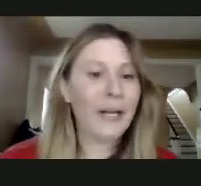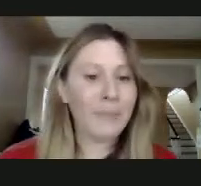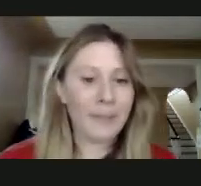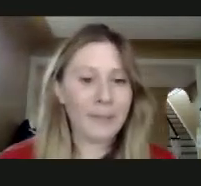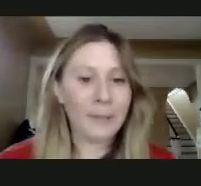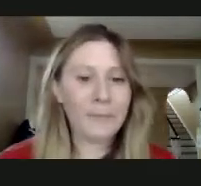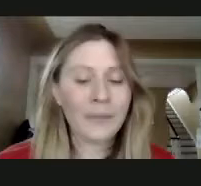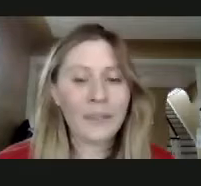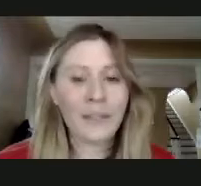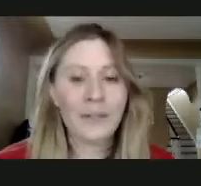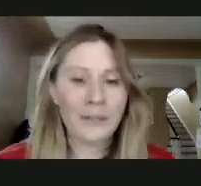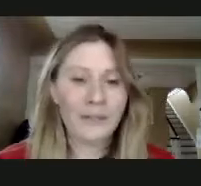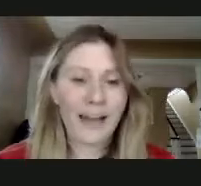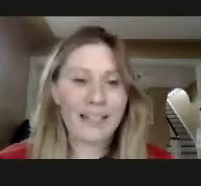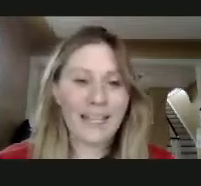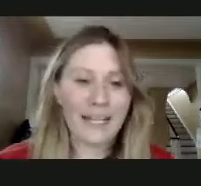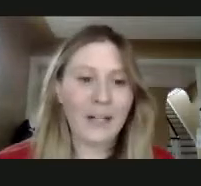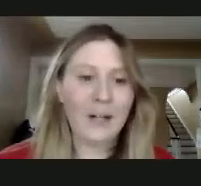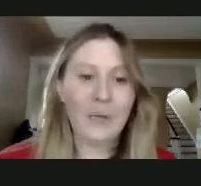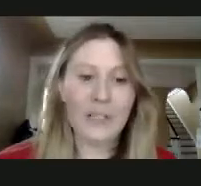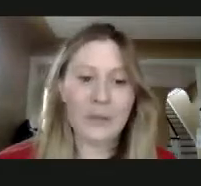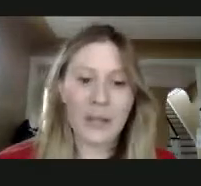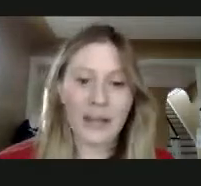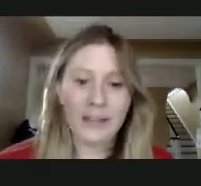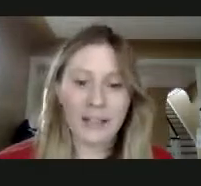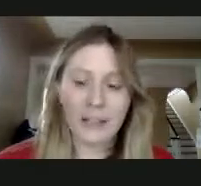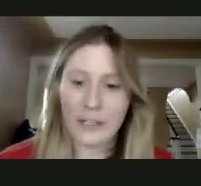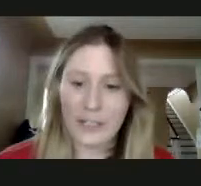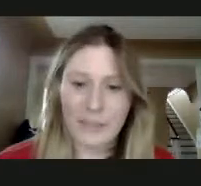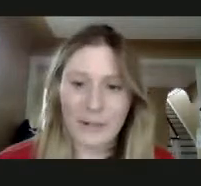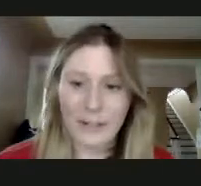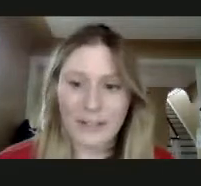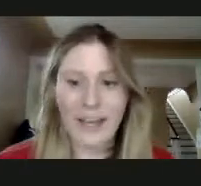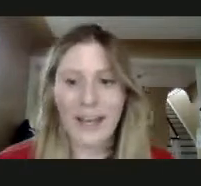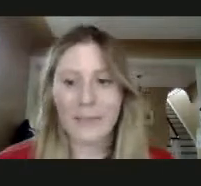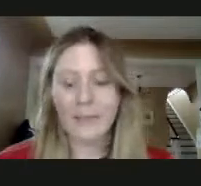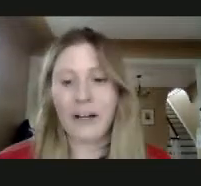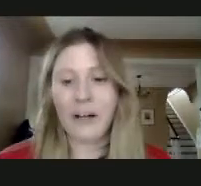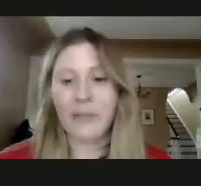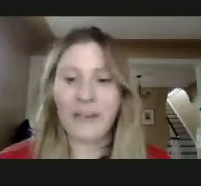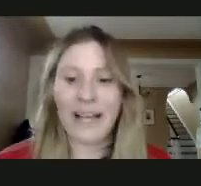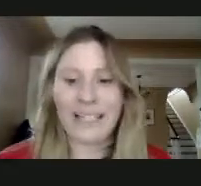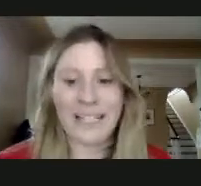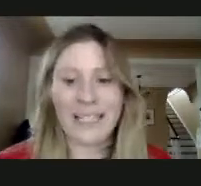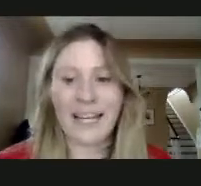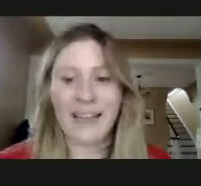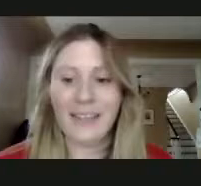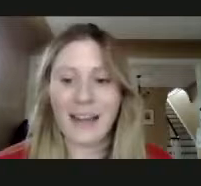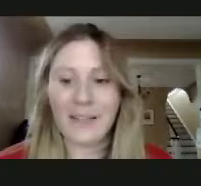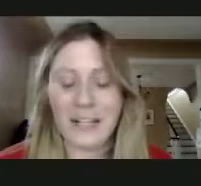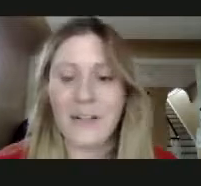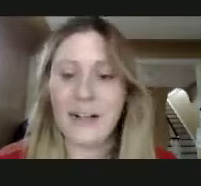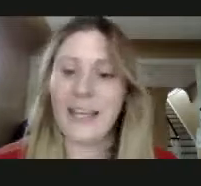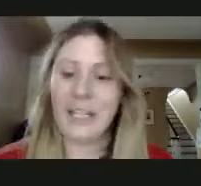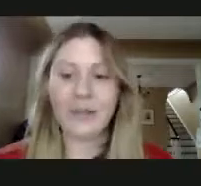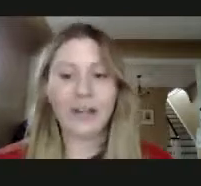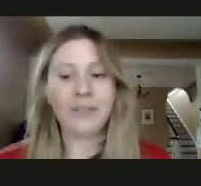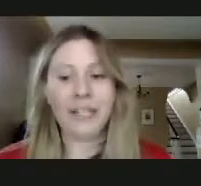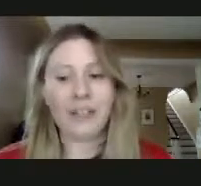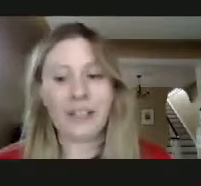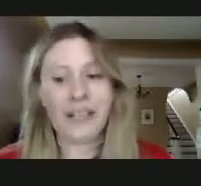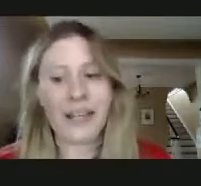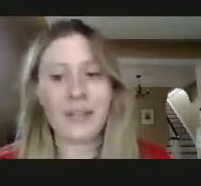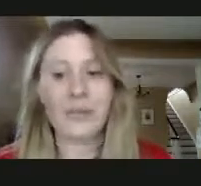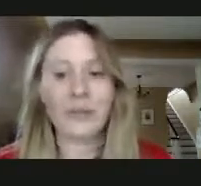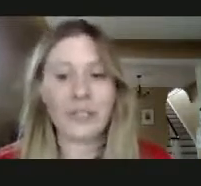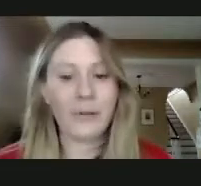494 people. We've vaccinated almost 3,000 clergy members, and we've almost vaccinated 10,000 of our K-12